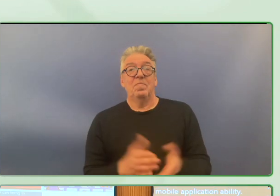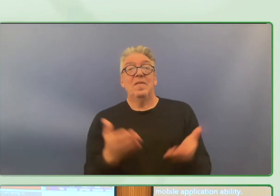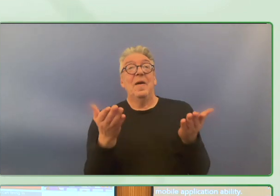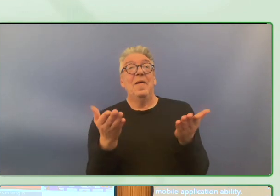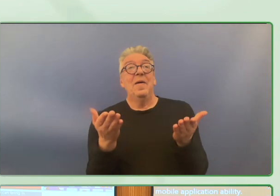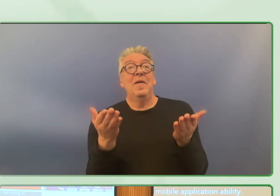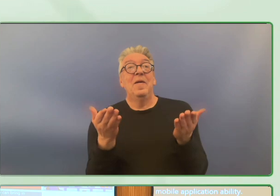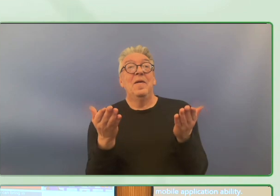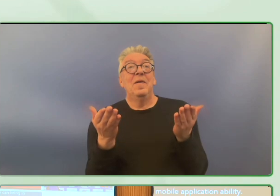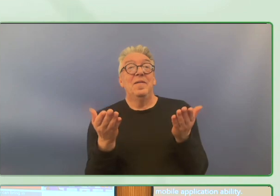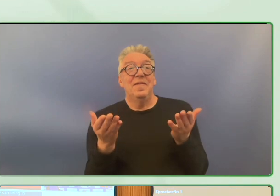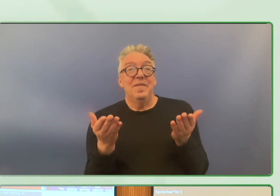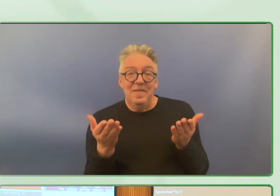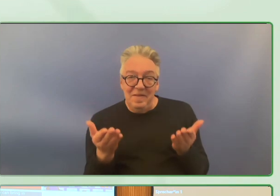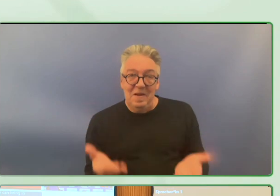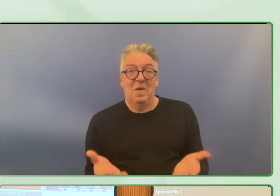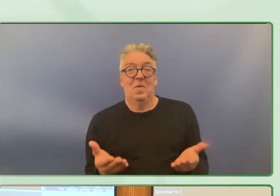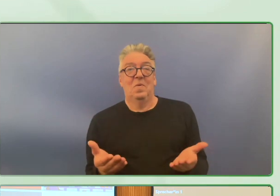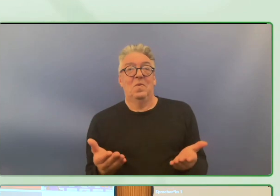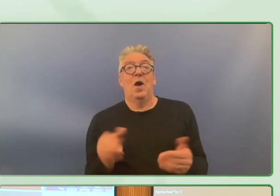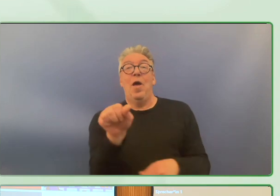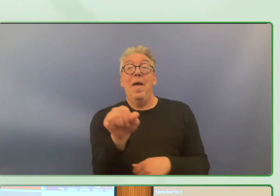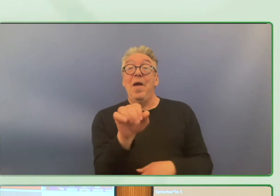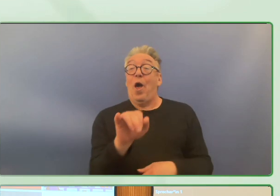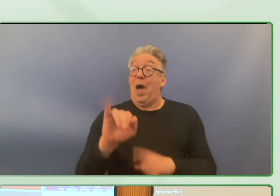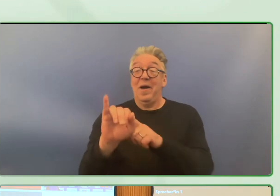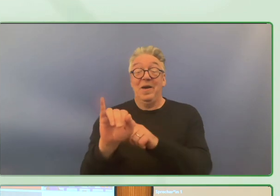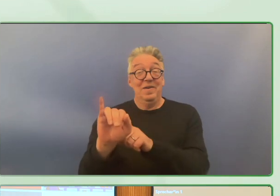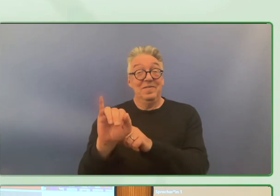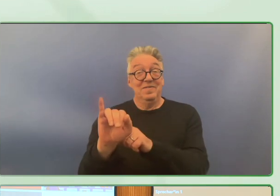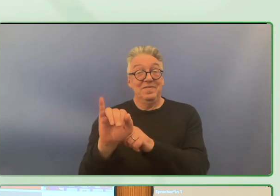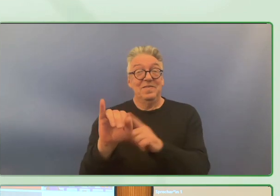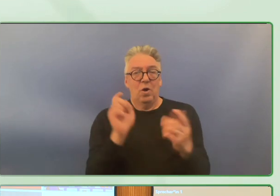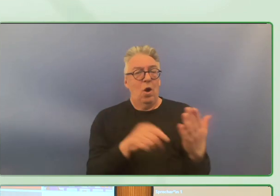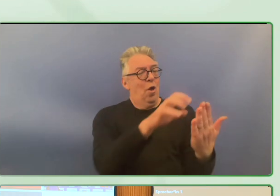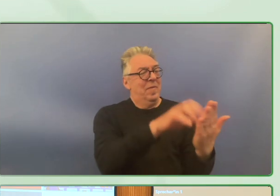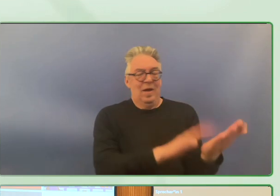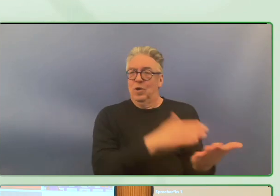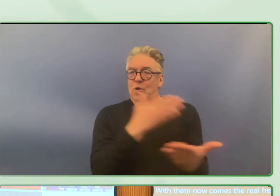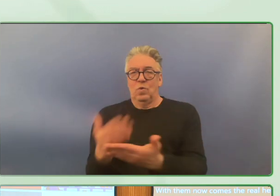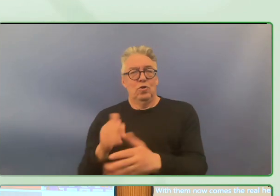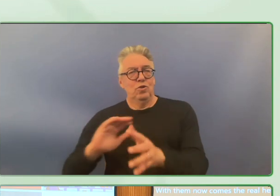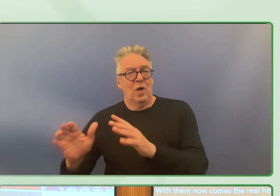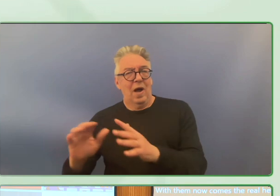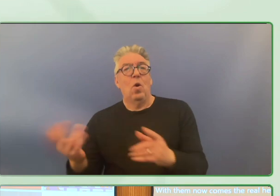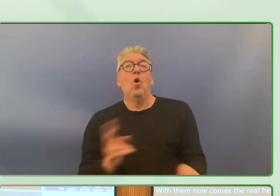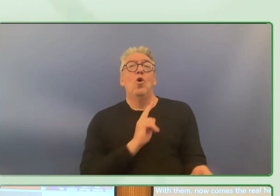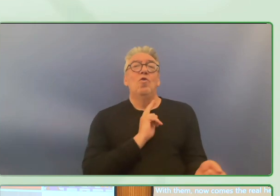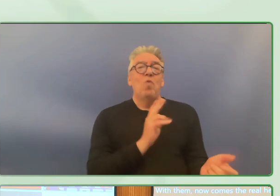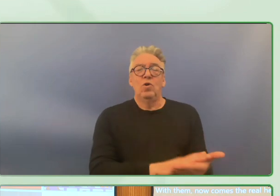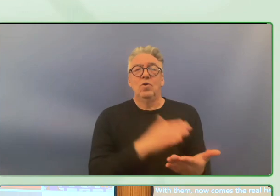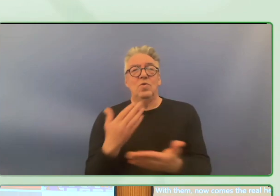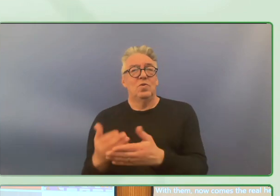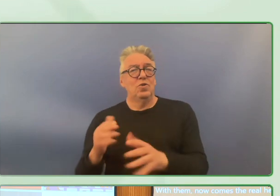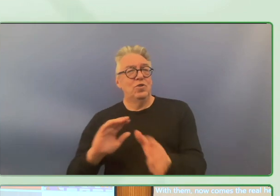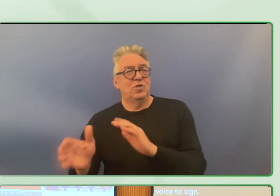always want to be, which is an AI solution which translates from text to sign and voice to sign. Currently,